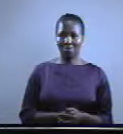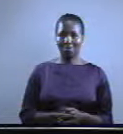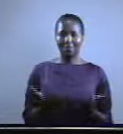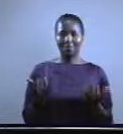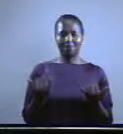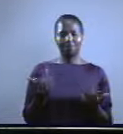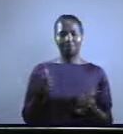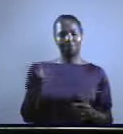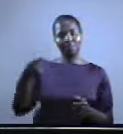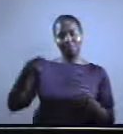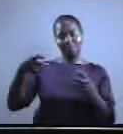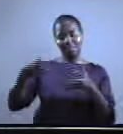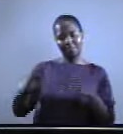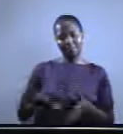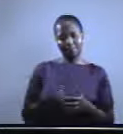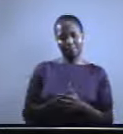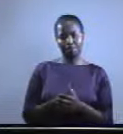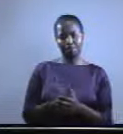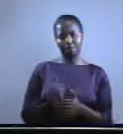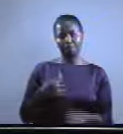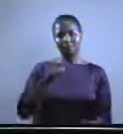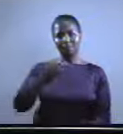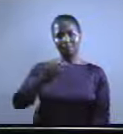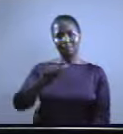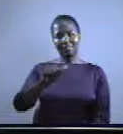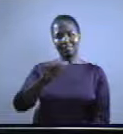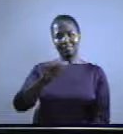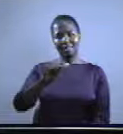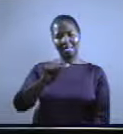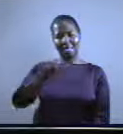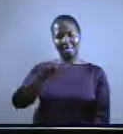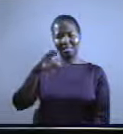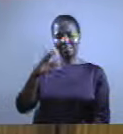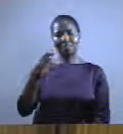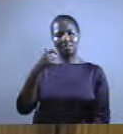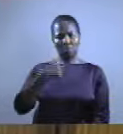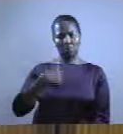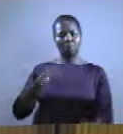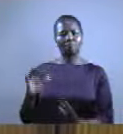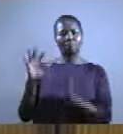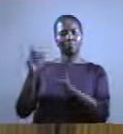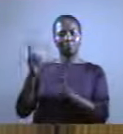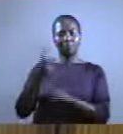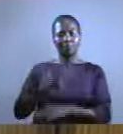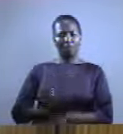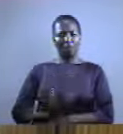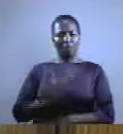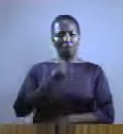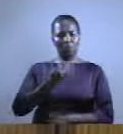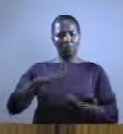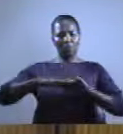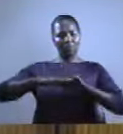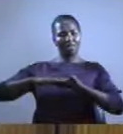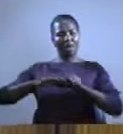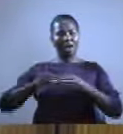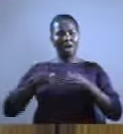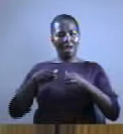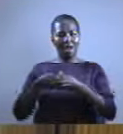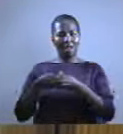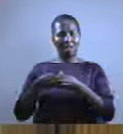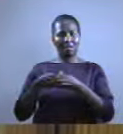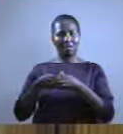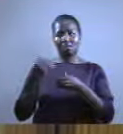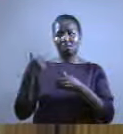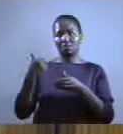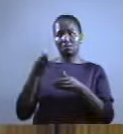Speaker, the African National Congress congratulates the Progressive Youth Alliance in general and the South African Students'